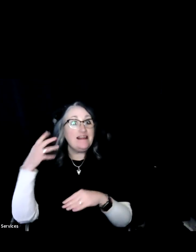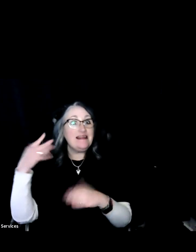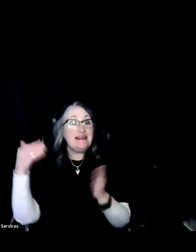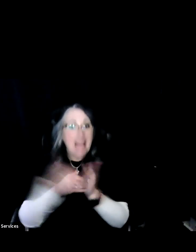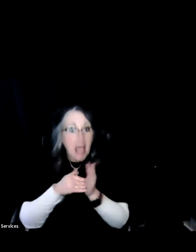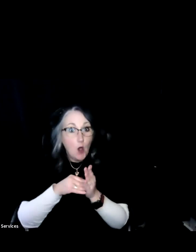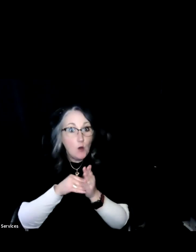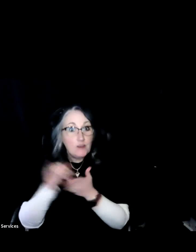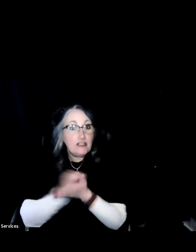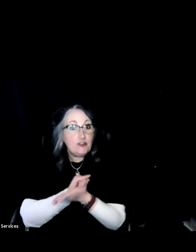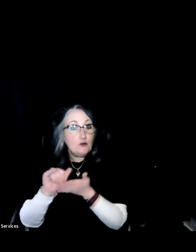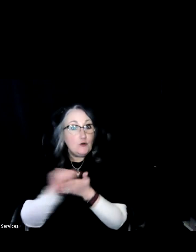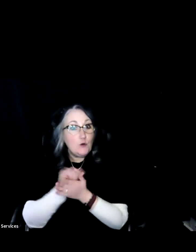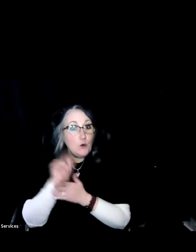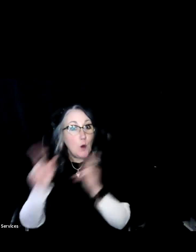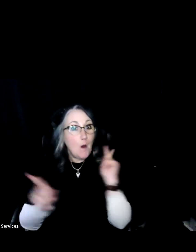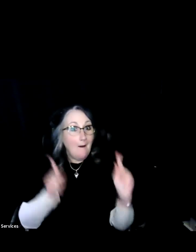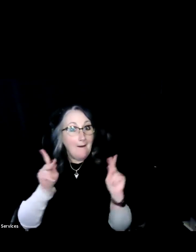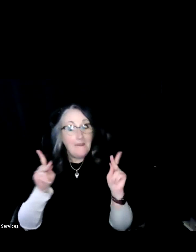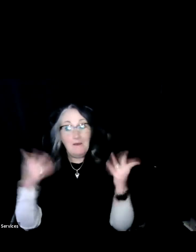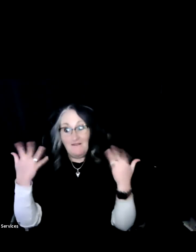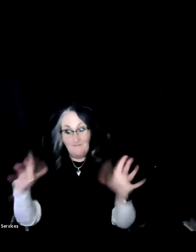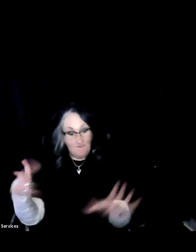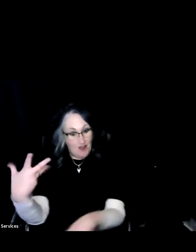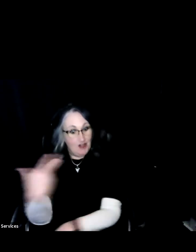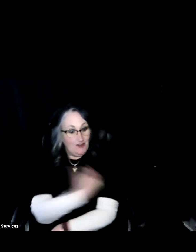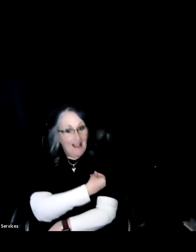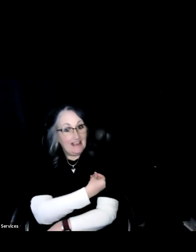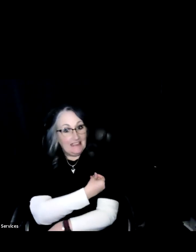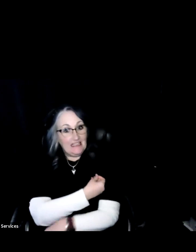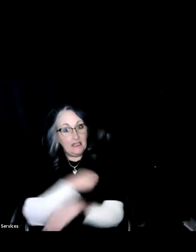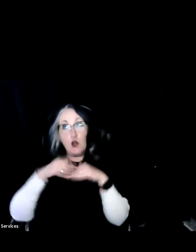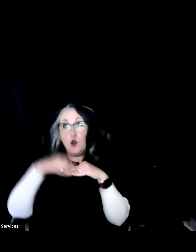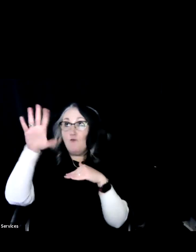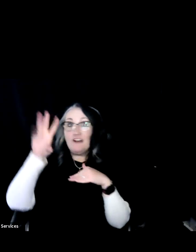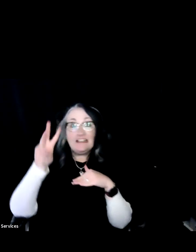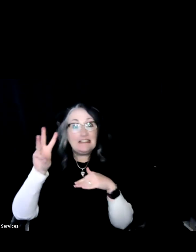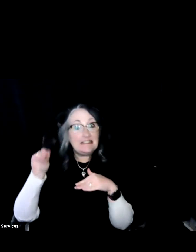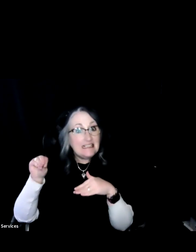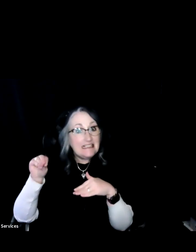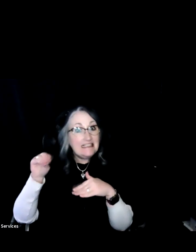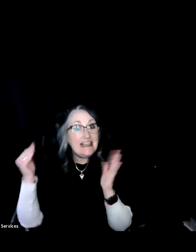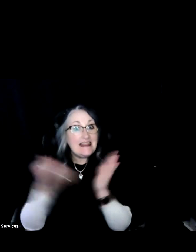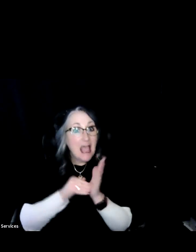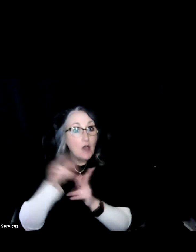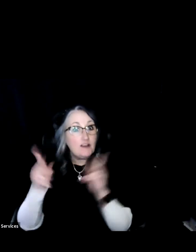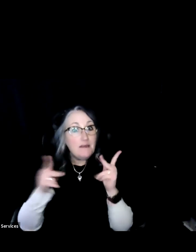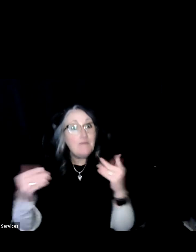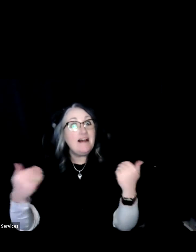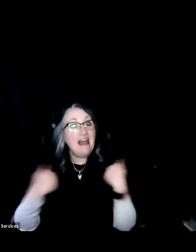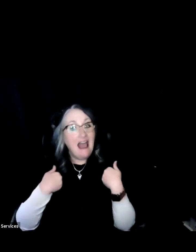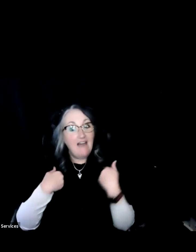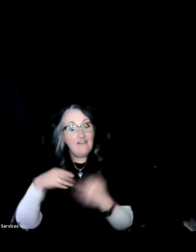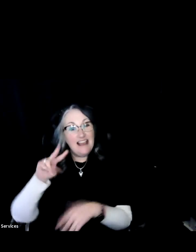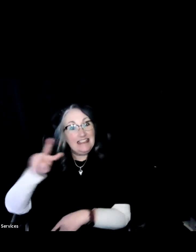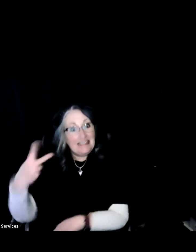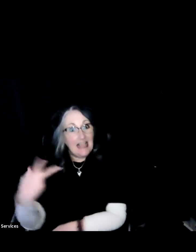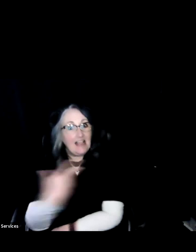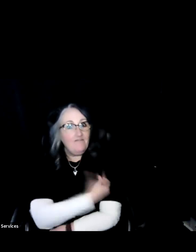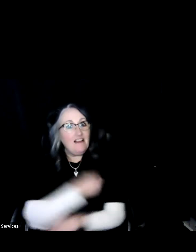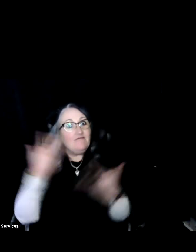the vaccine, and over 60,000 people have received their second dose. There is